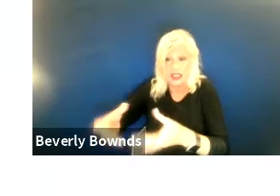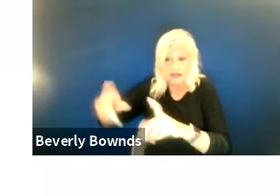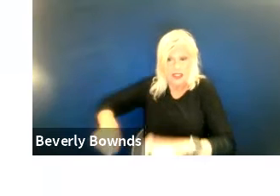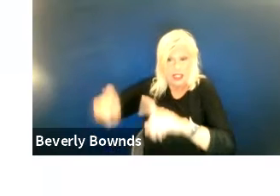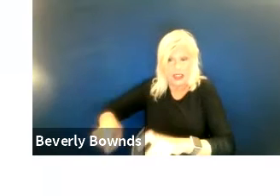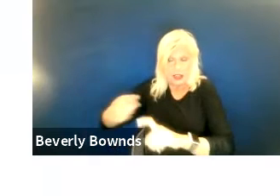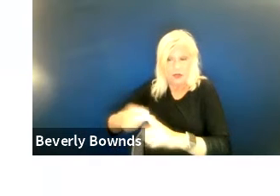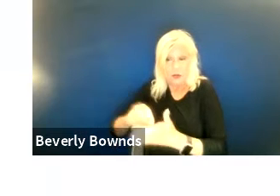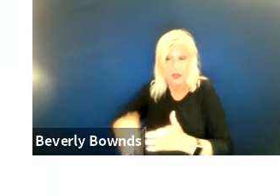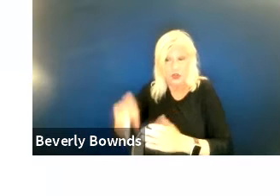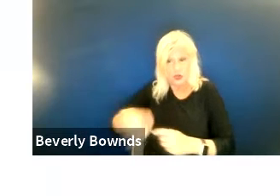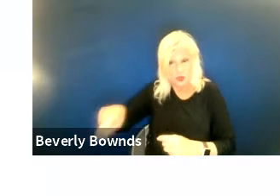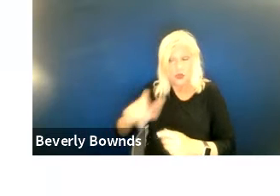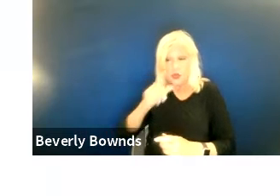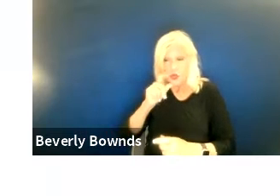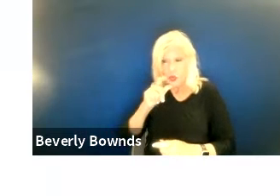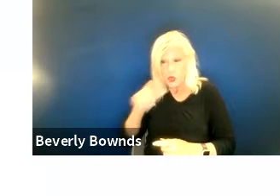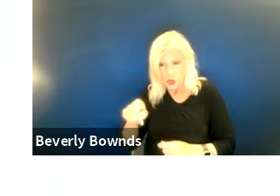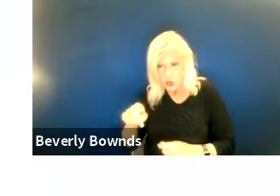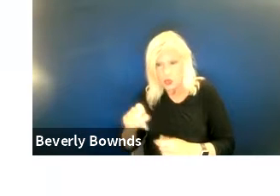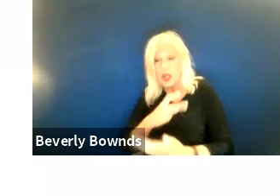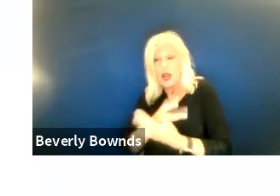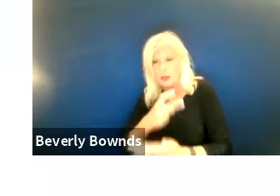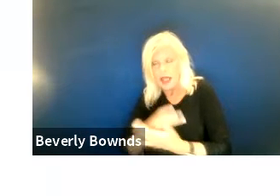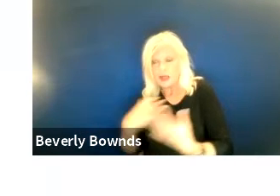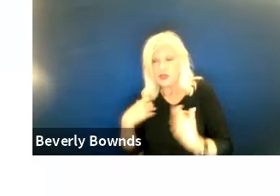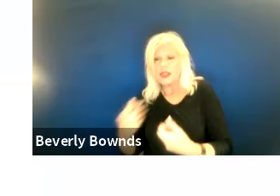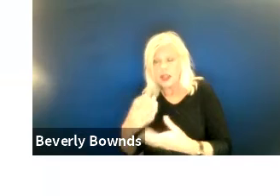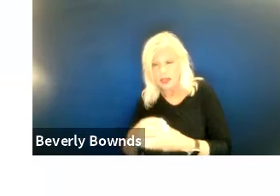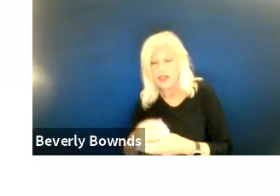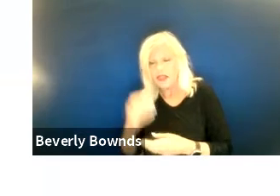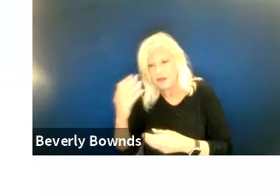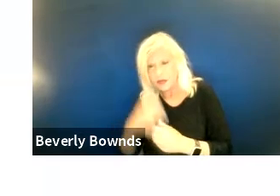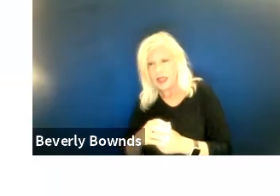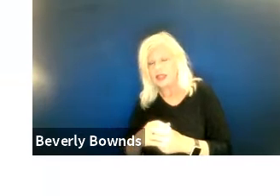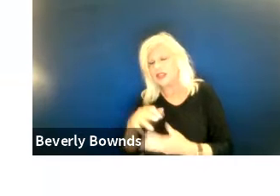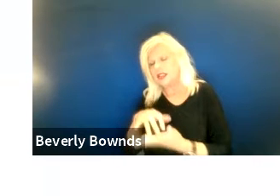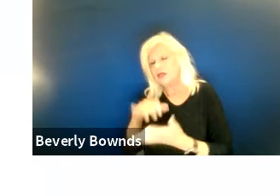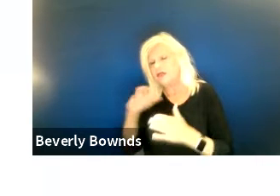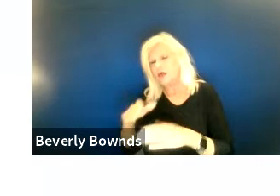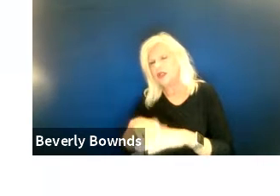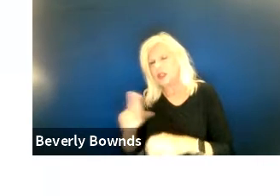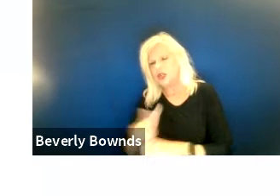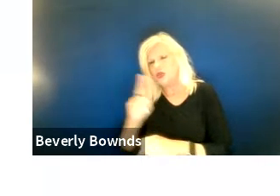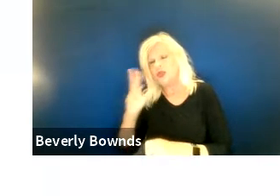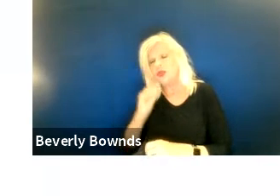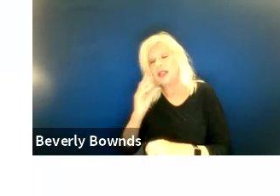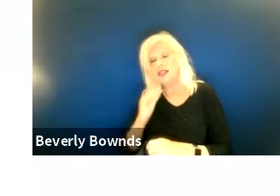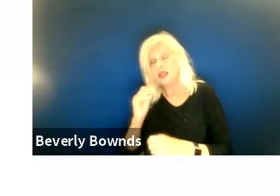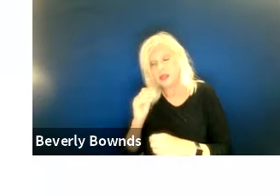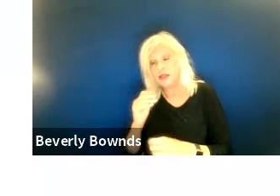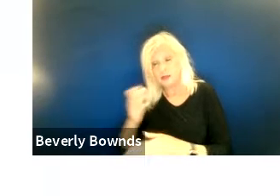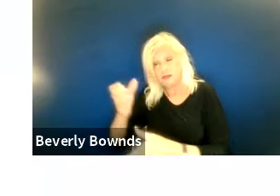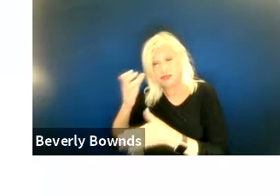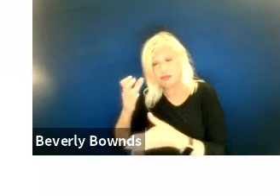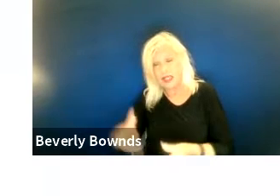student who's a master's in health informatics, focusing on user experience. And so